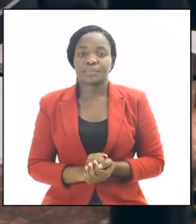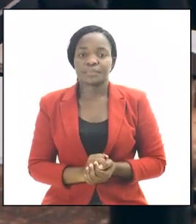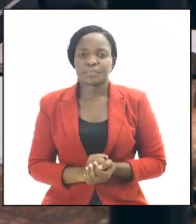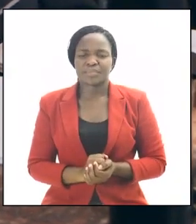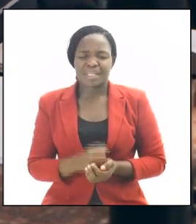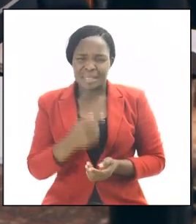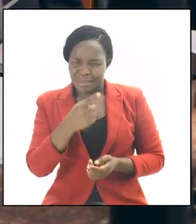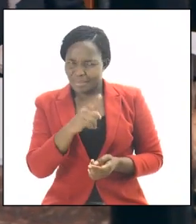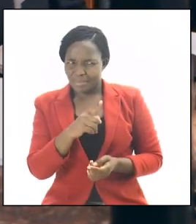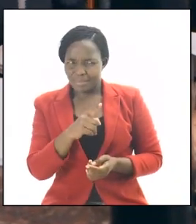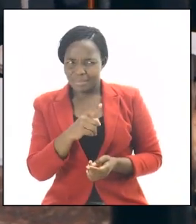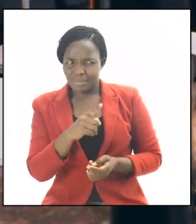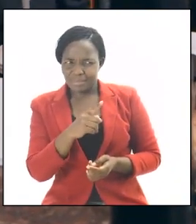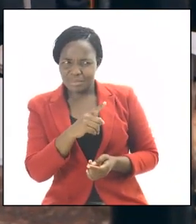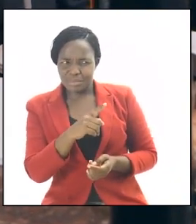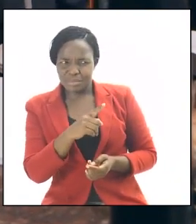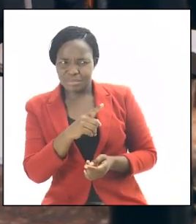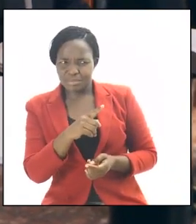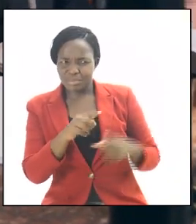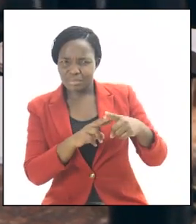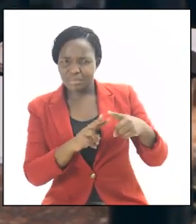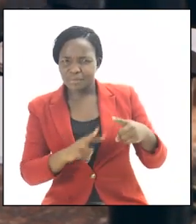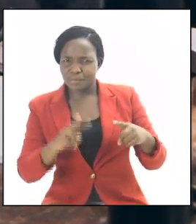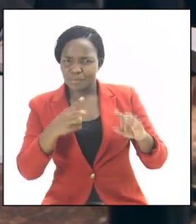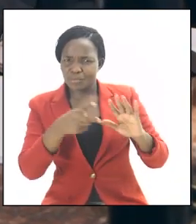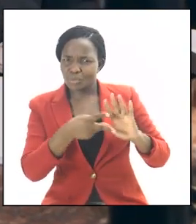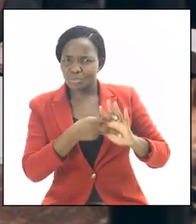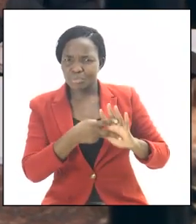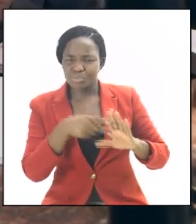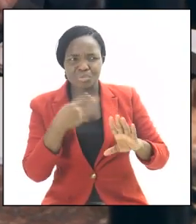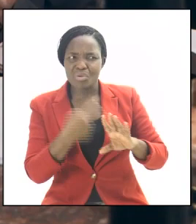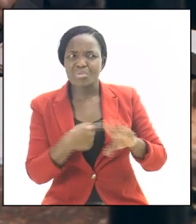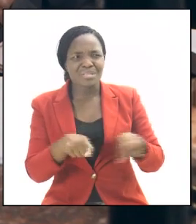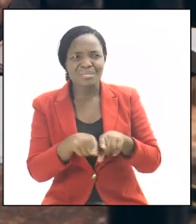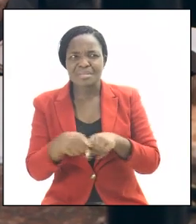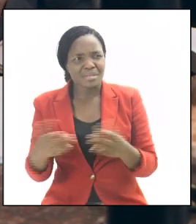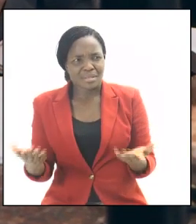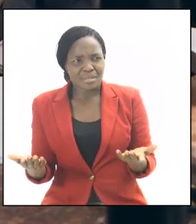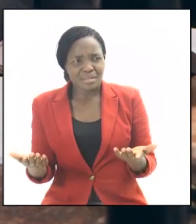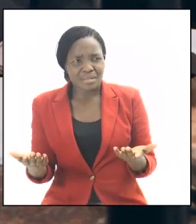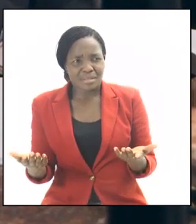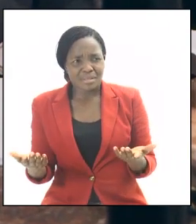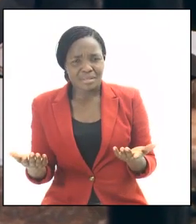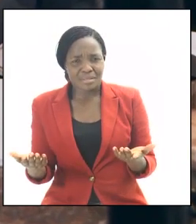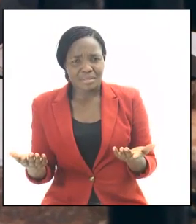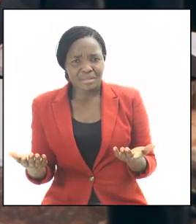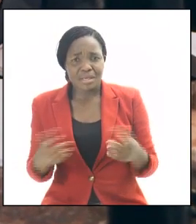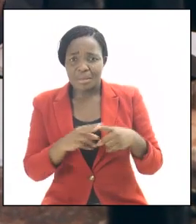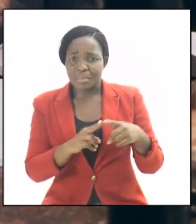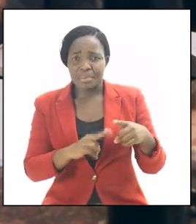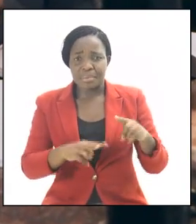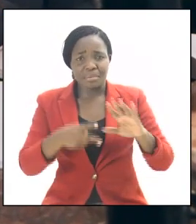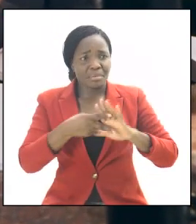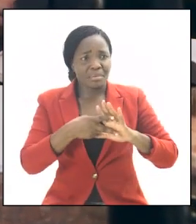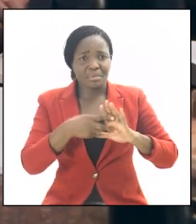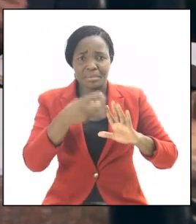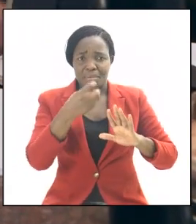But we know what pi is. It's always the same for any size circle. Pi is